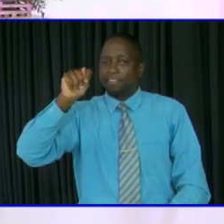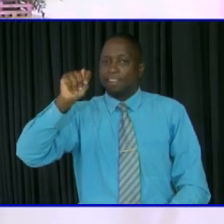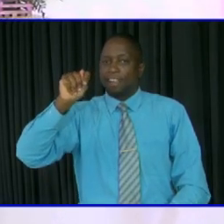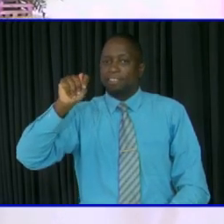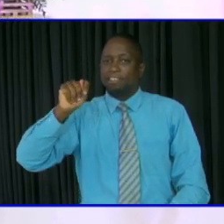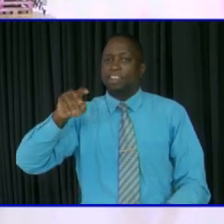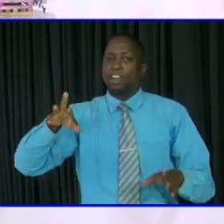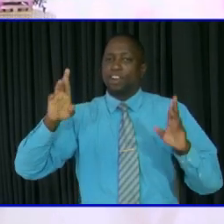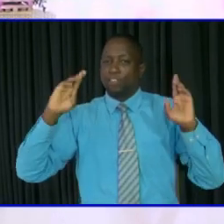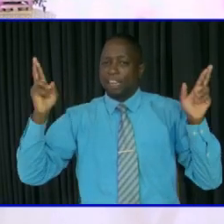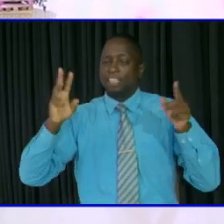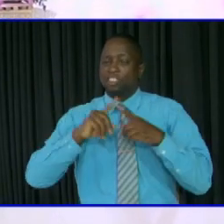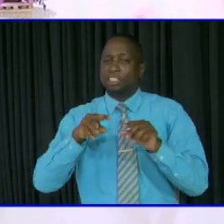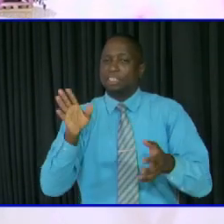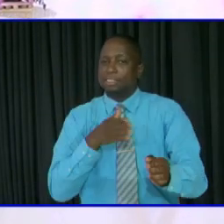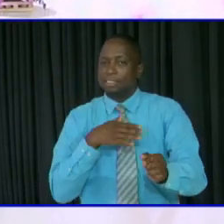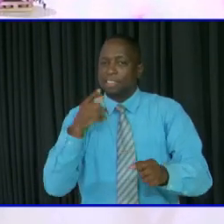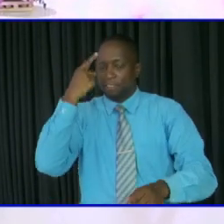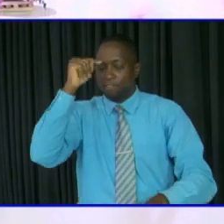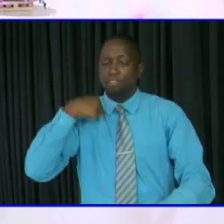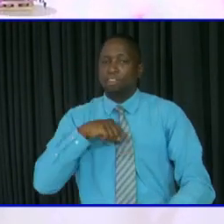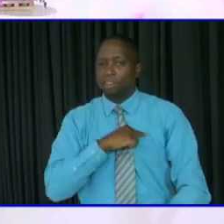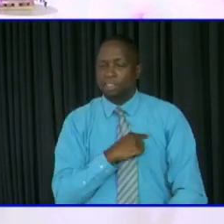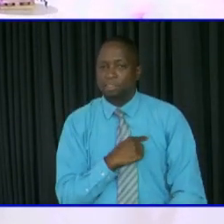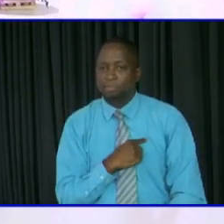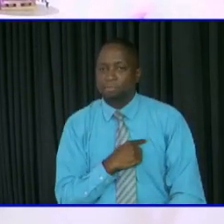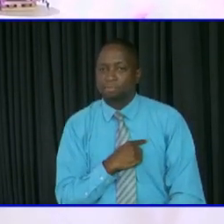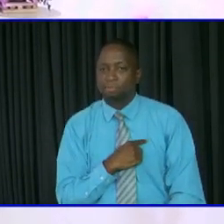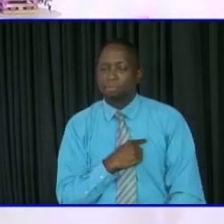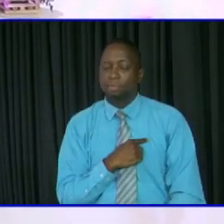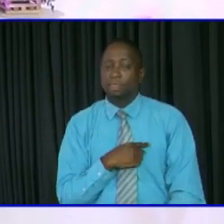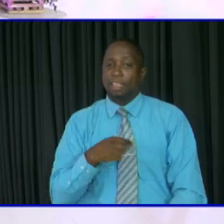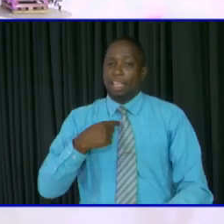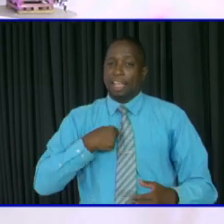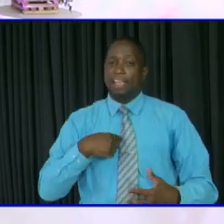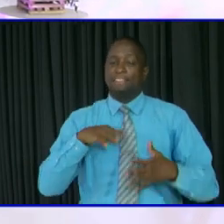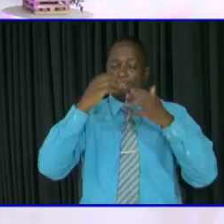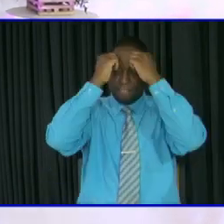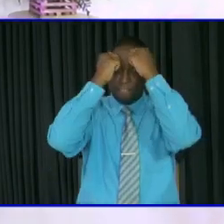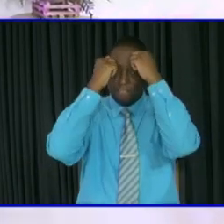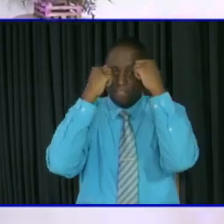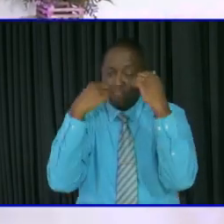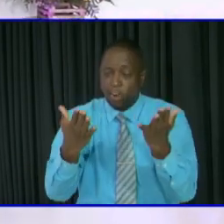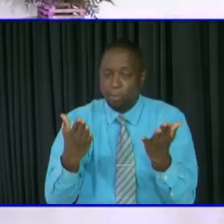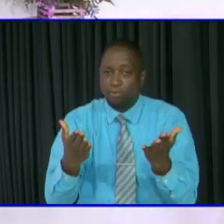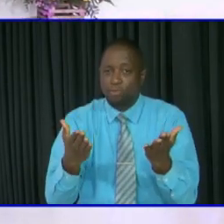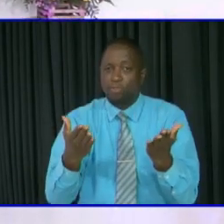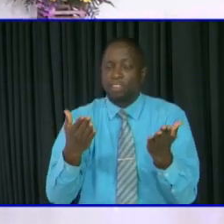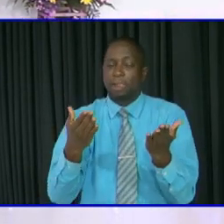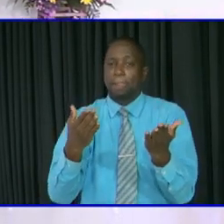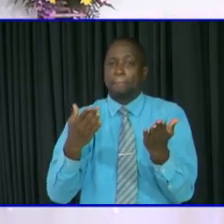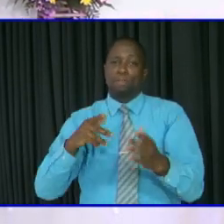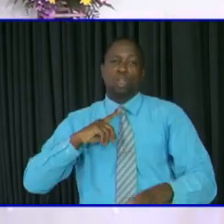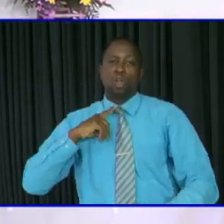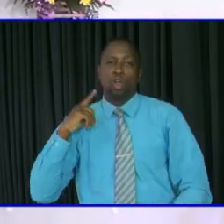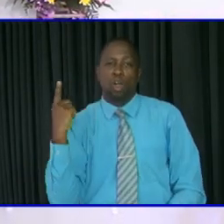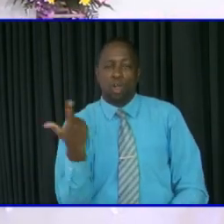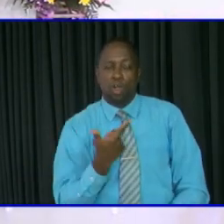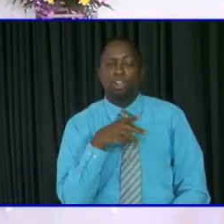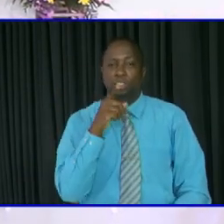I submit to you, beloved brothers and sisters, dear friends, cousins, aunts, uncles,